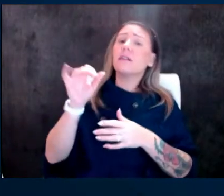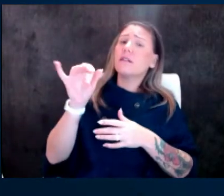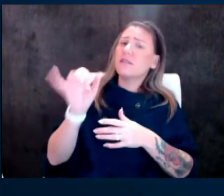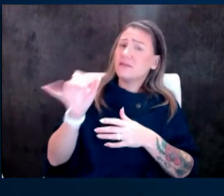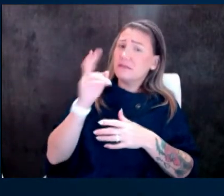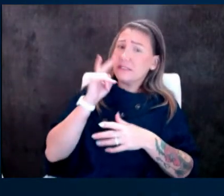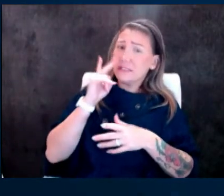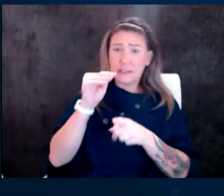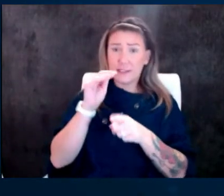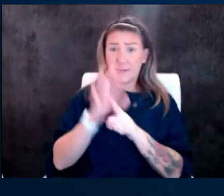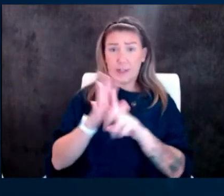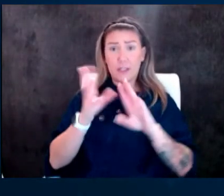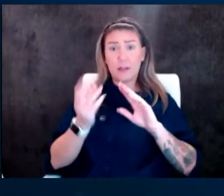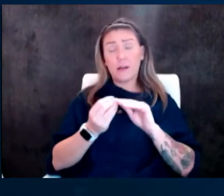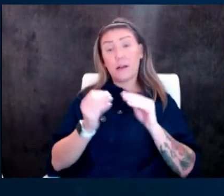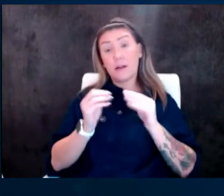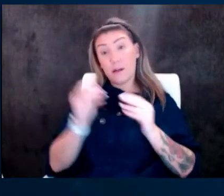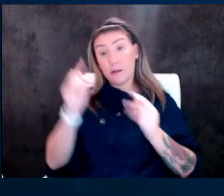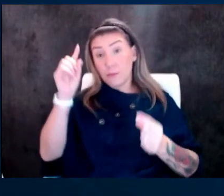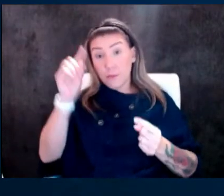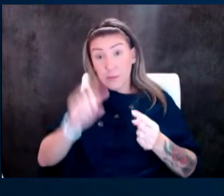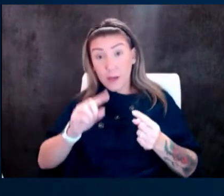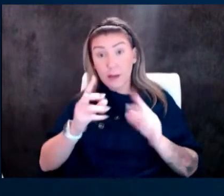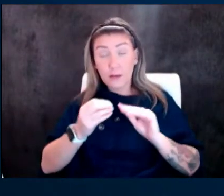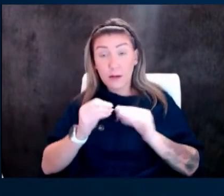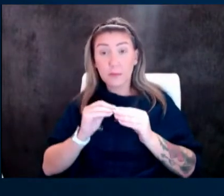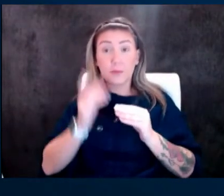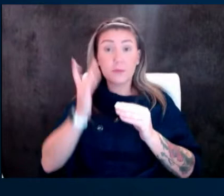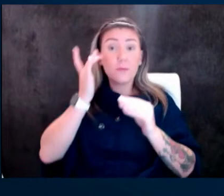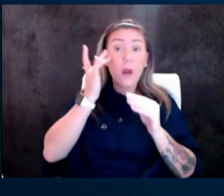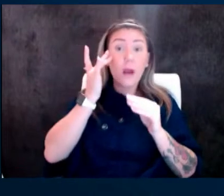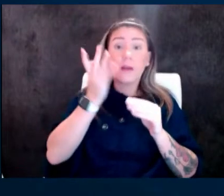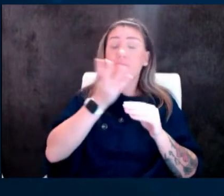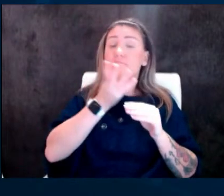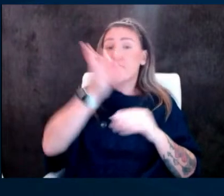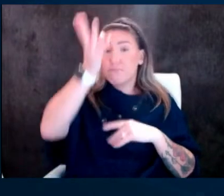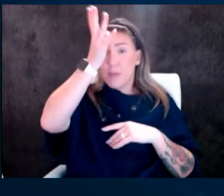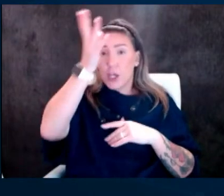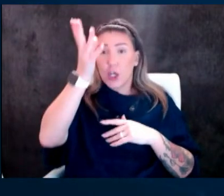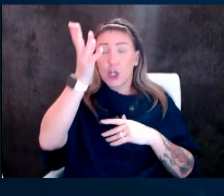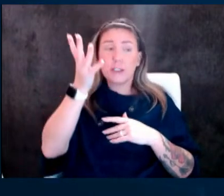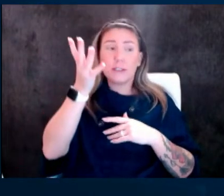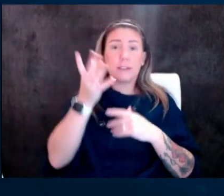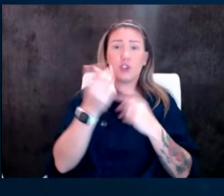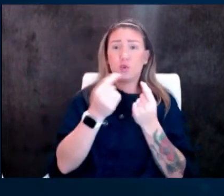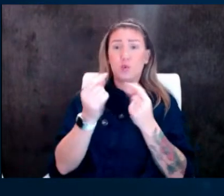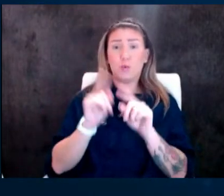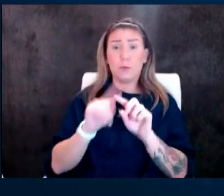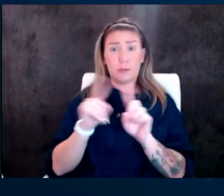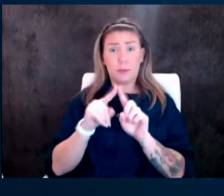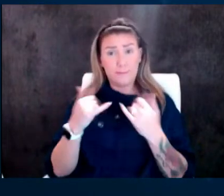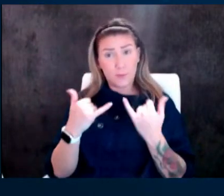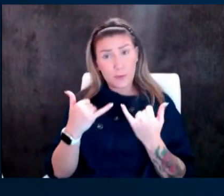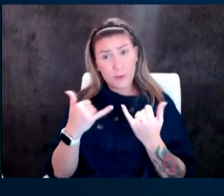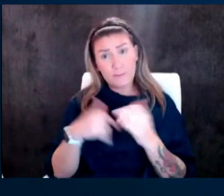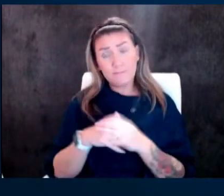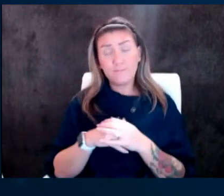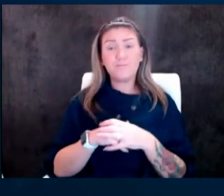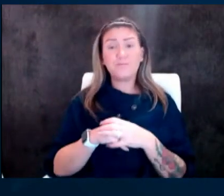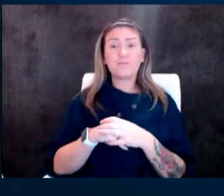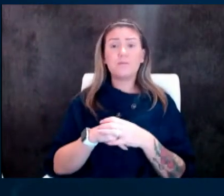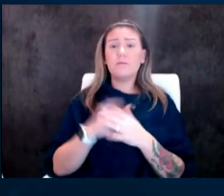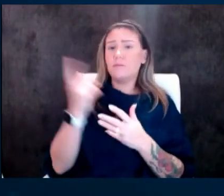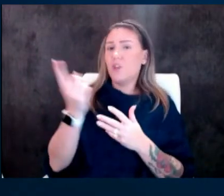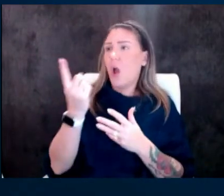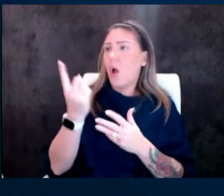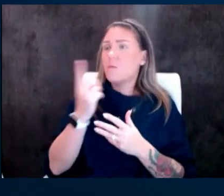seen reduced numbers because parents do things differently and are always 2 feet away